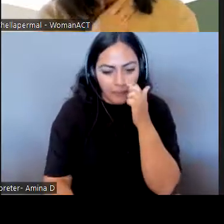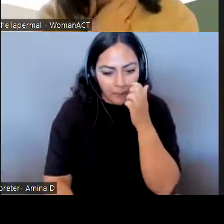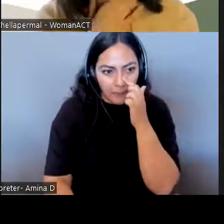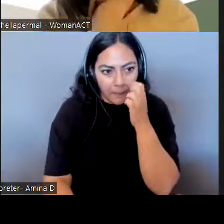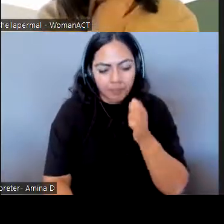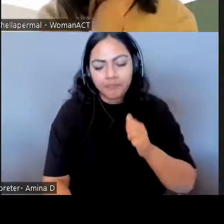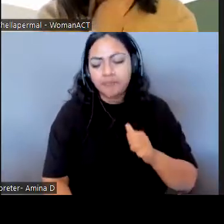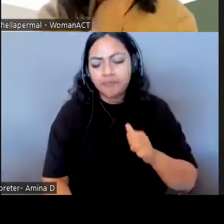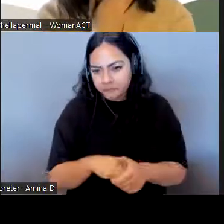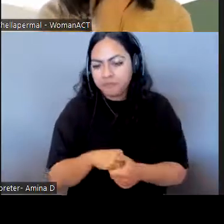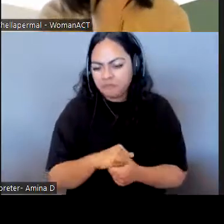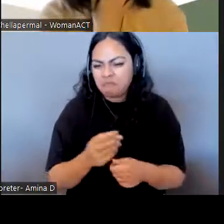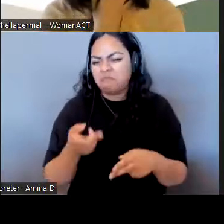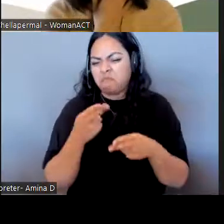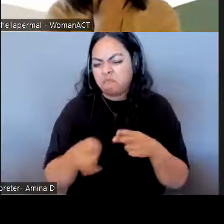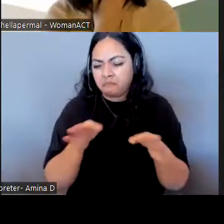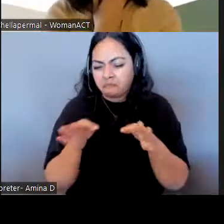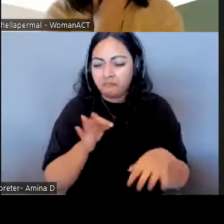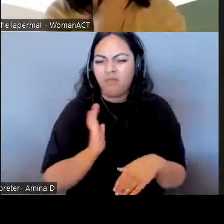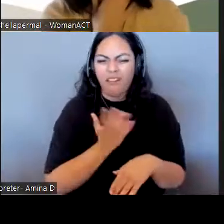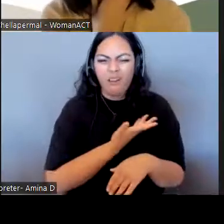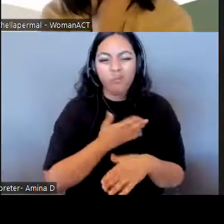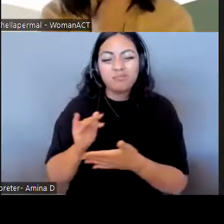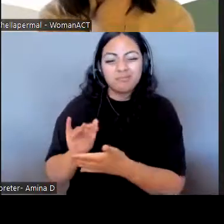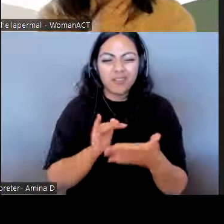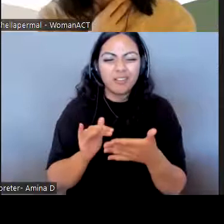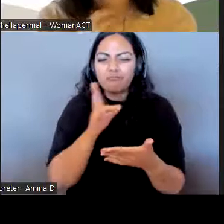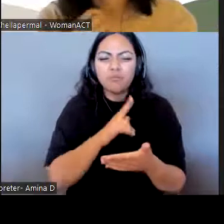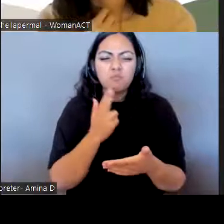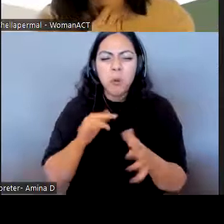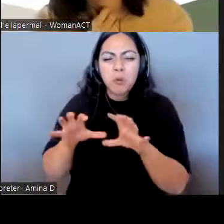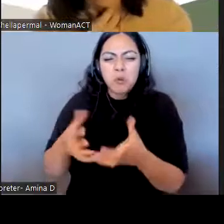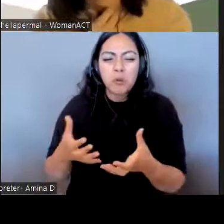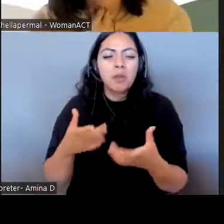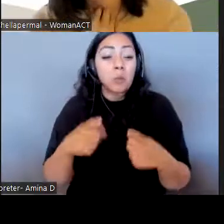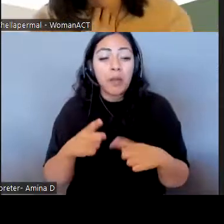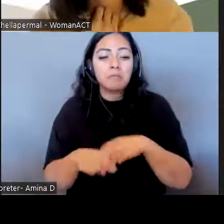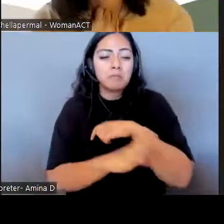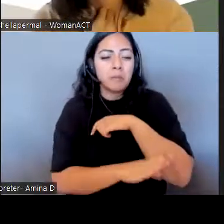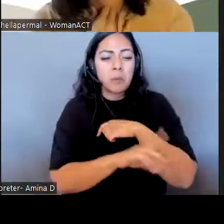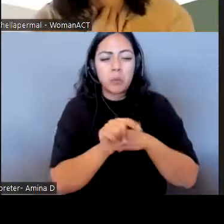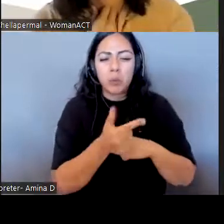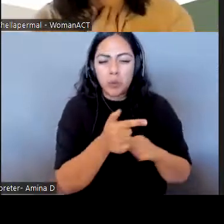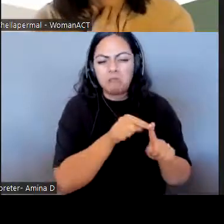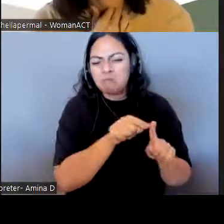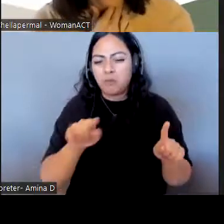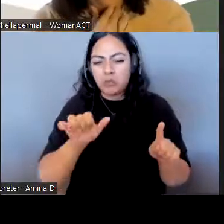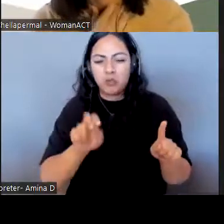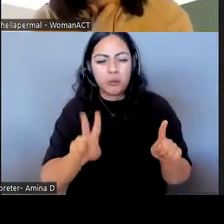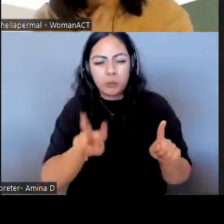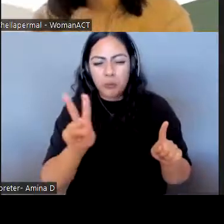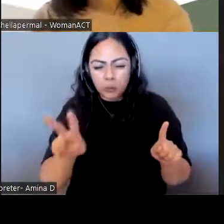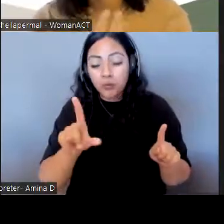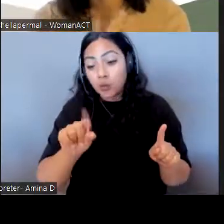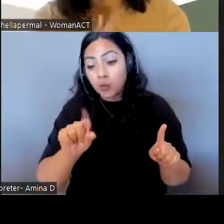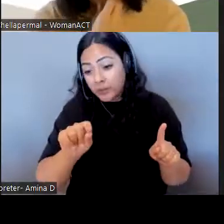have a quick note about our study. It was a small scale study that was completed between September 2021 and January 2022.